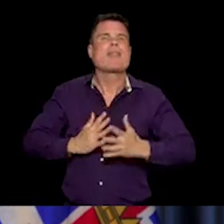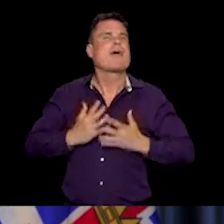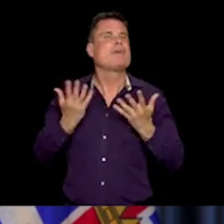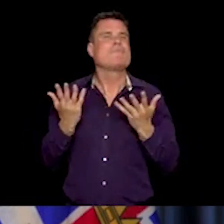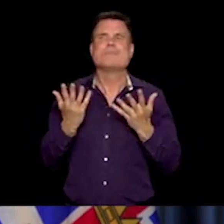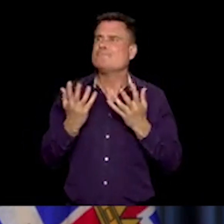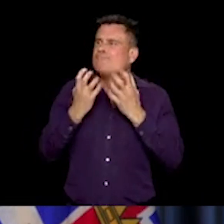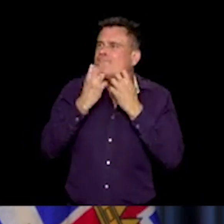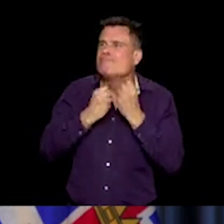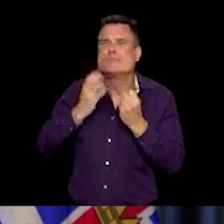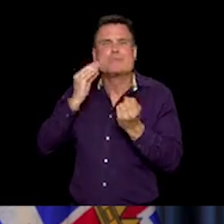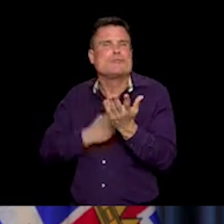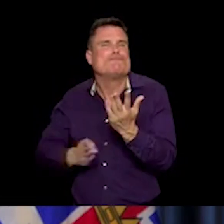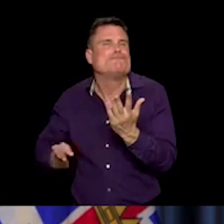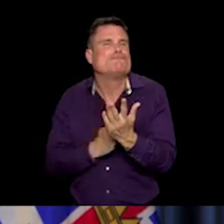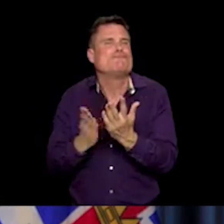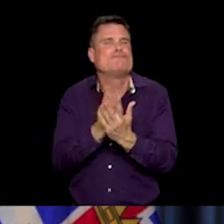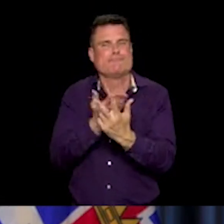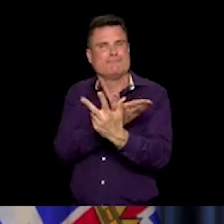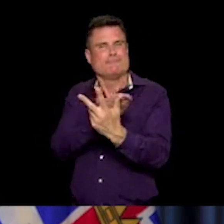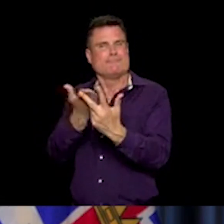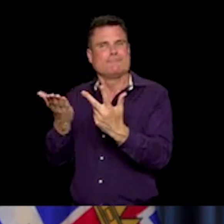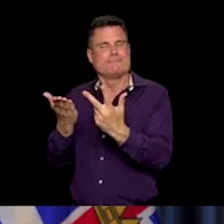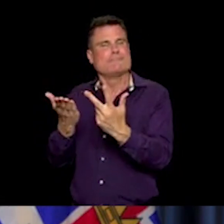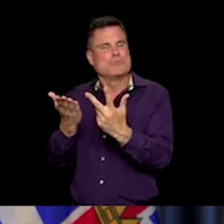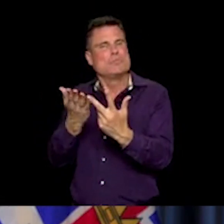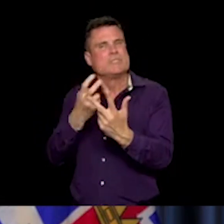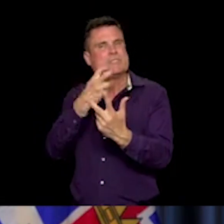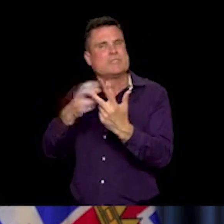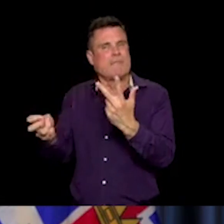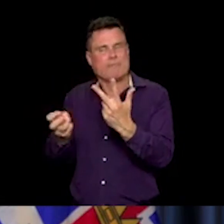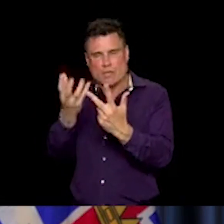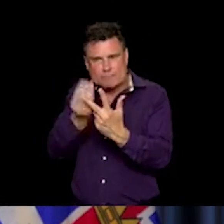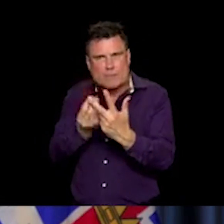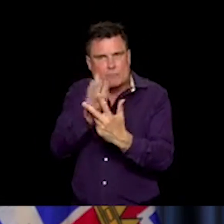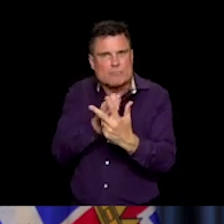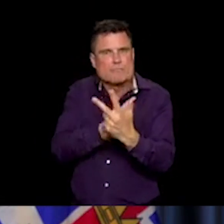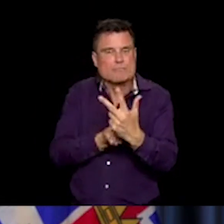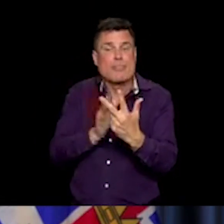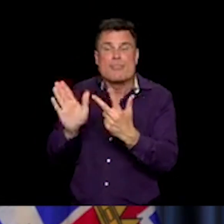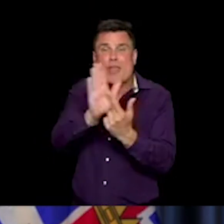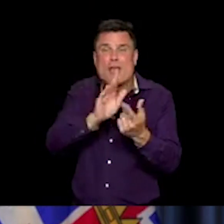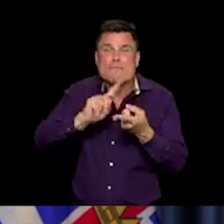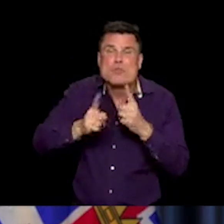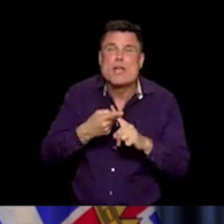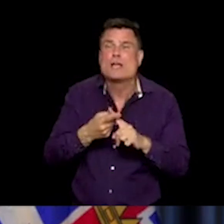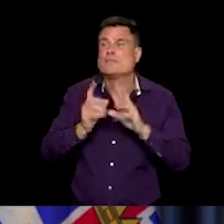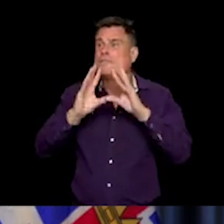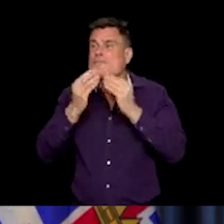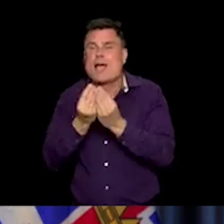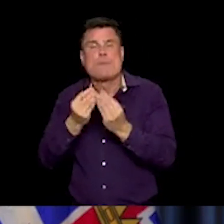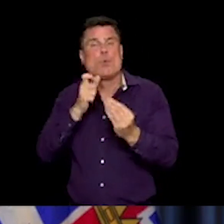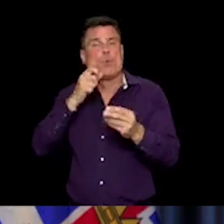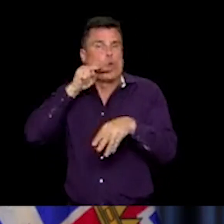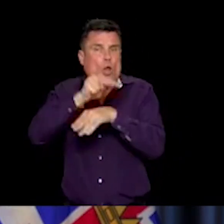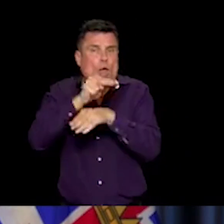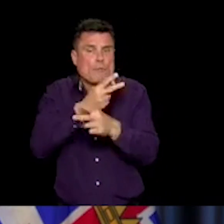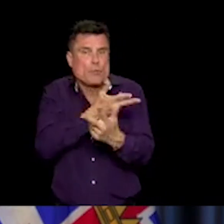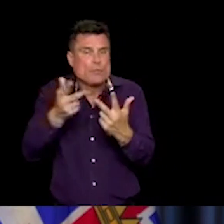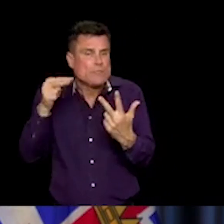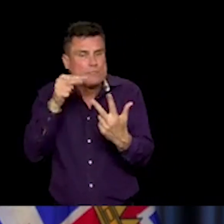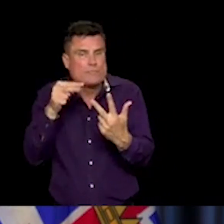Vancouver Coastal Health in the last 24 hours from COVID-19. It is, I think, always worthy of reflection,